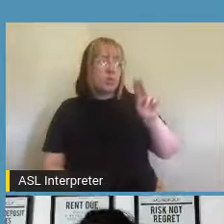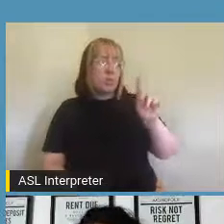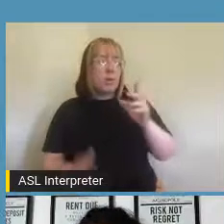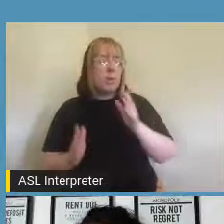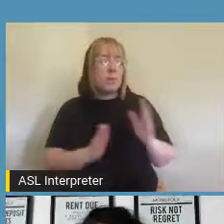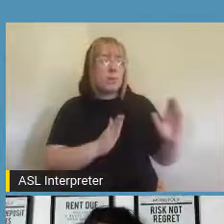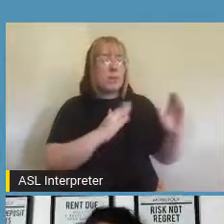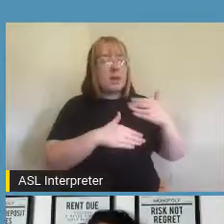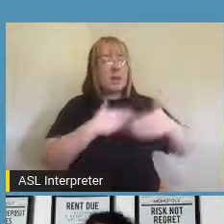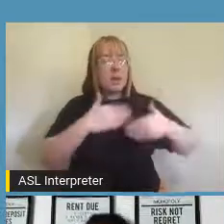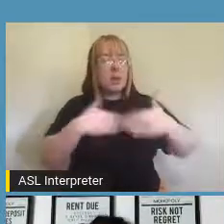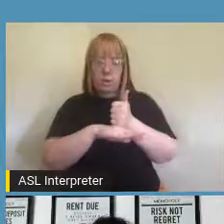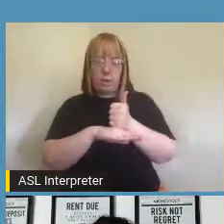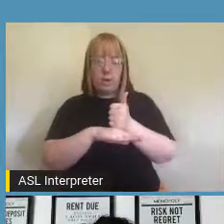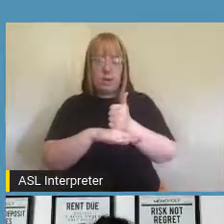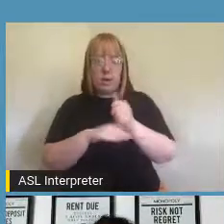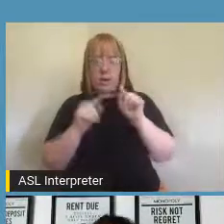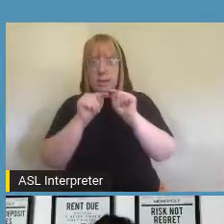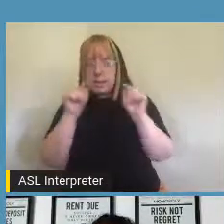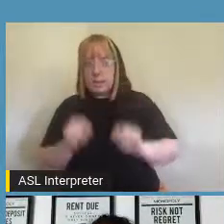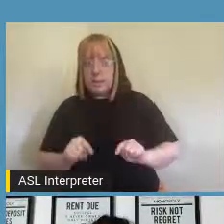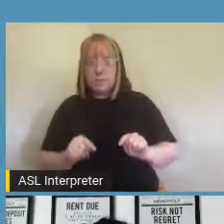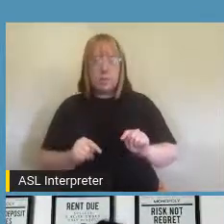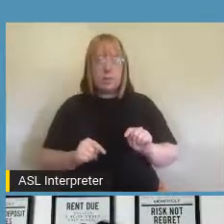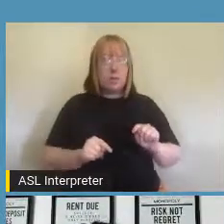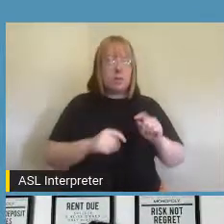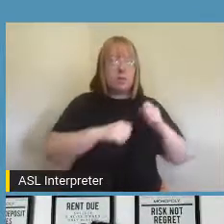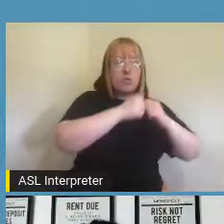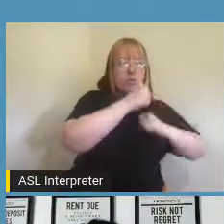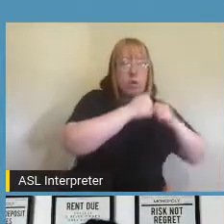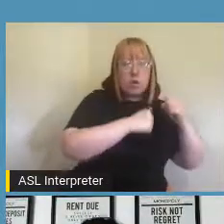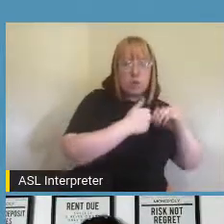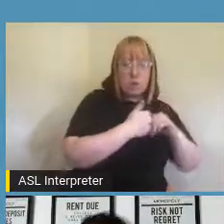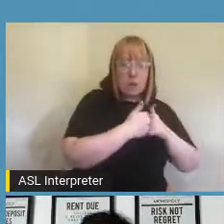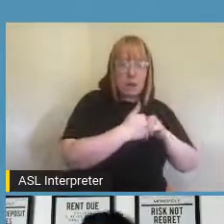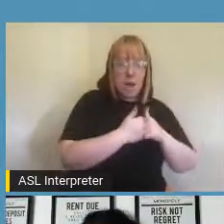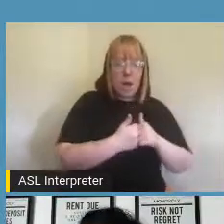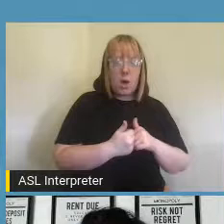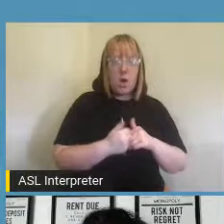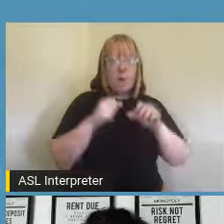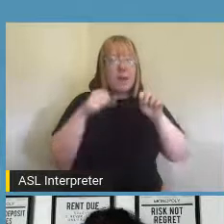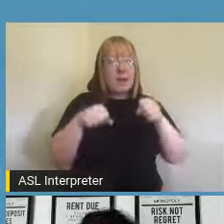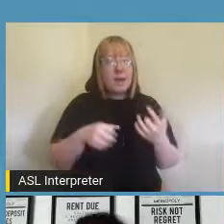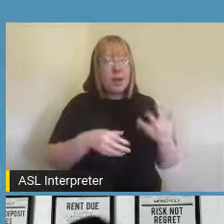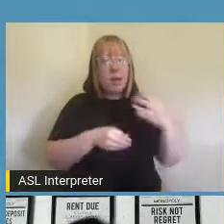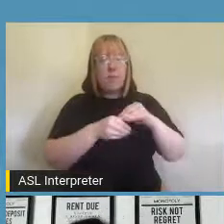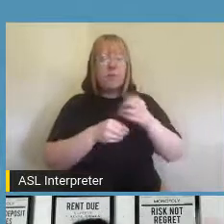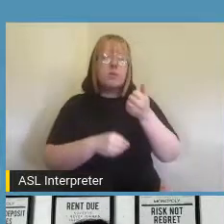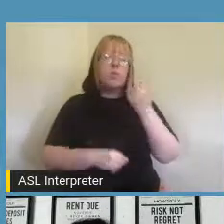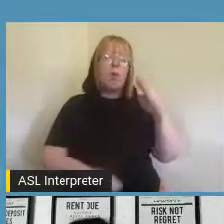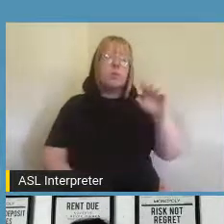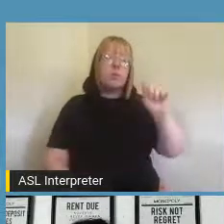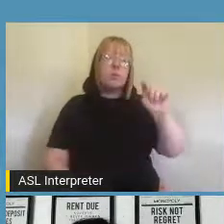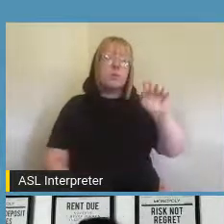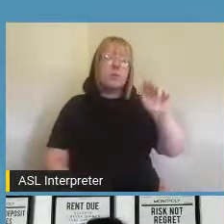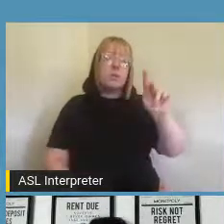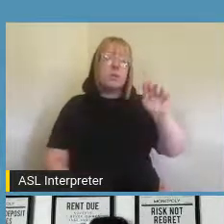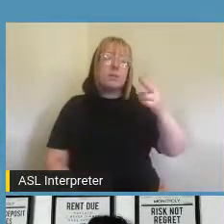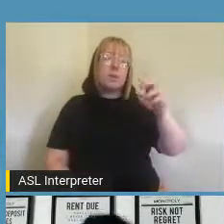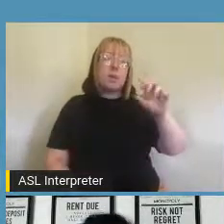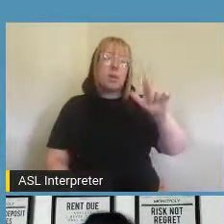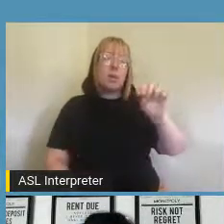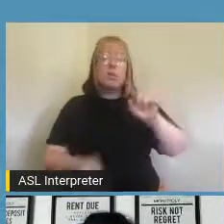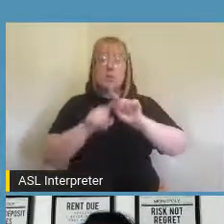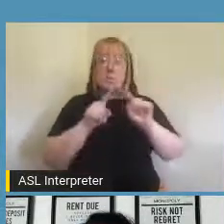bit of an example of kind of how these forms, these structures by which we can involve multiple stakeholders and do it in an efficient way